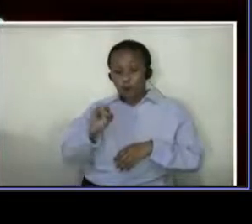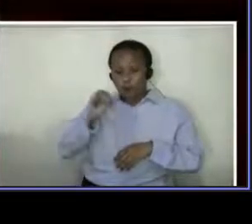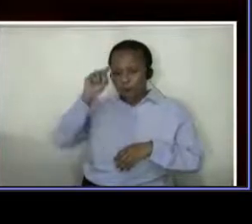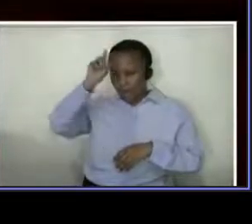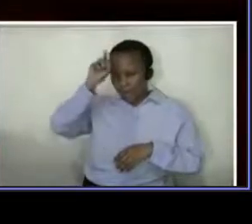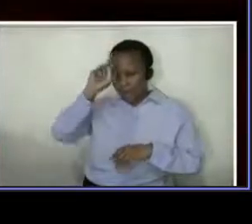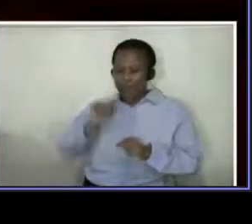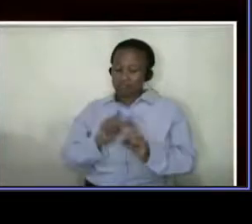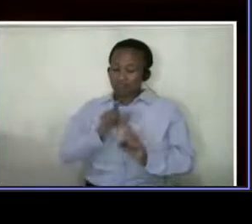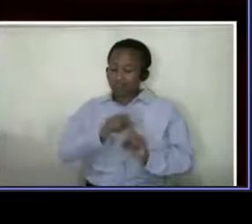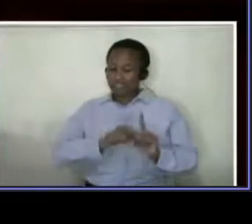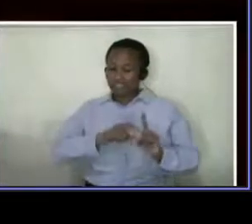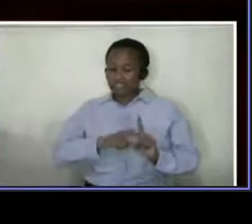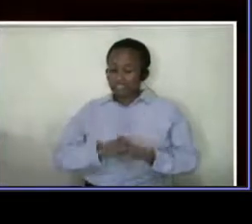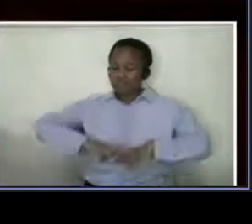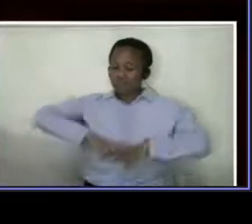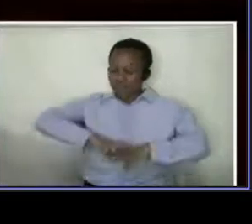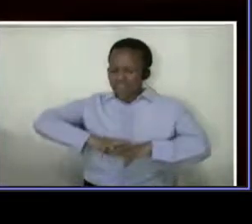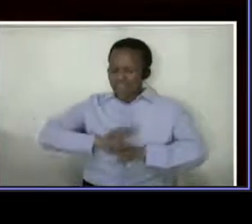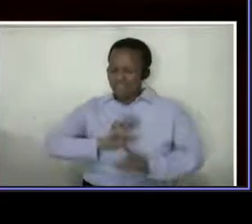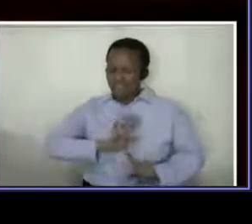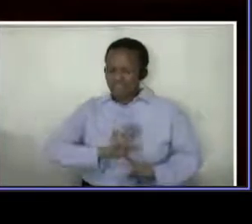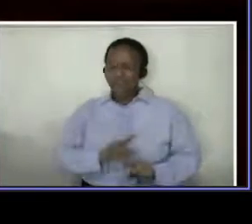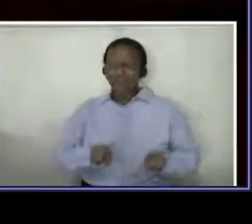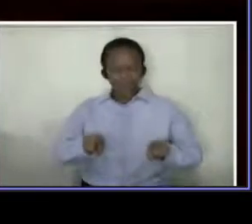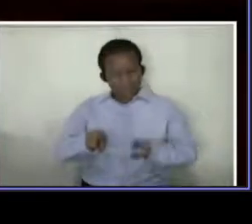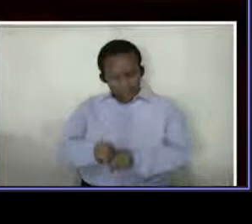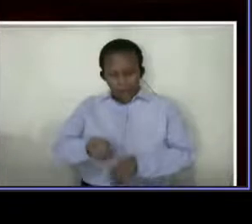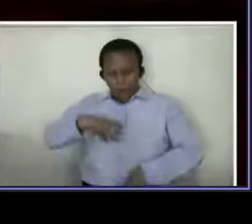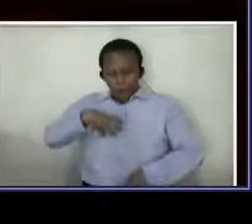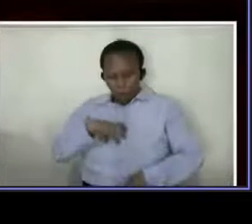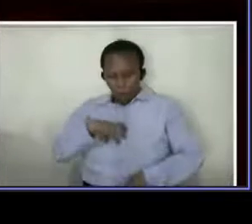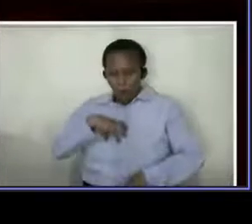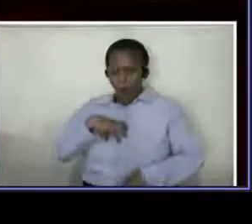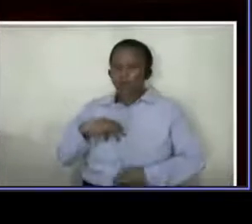a racist she is, even in her own party.